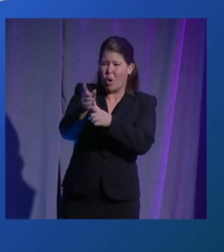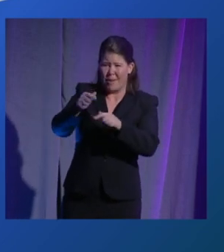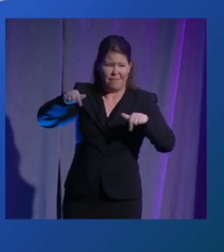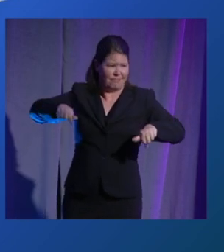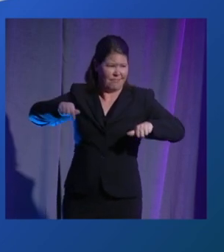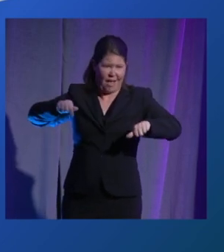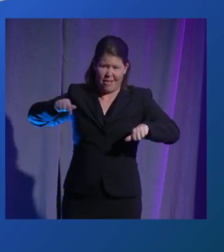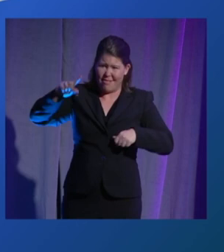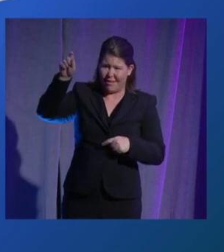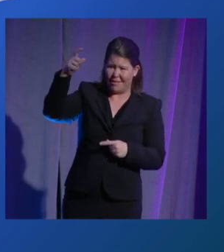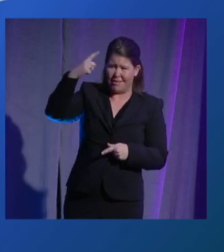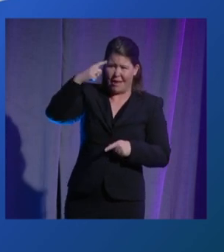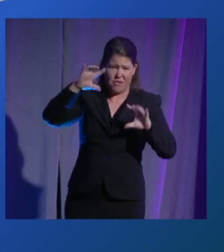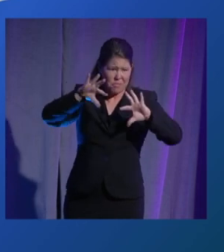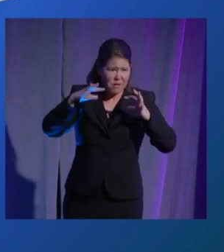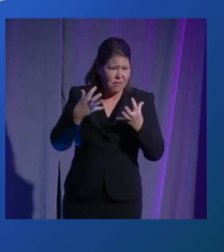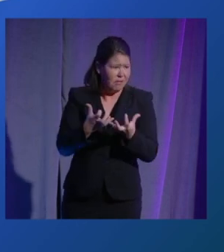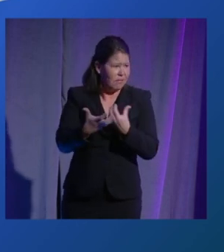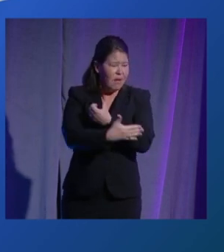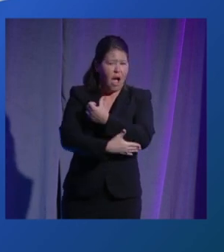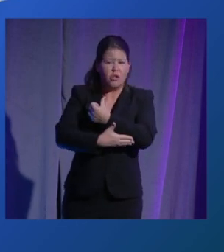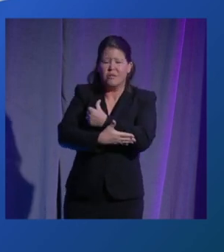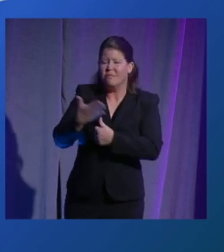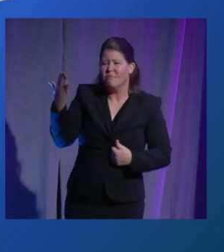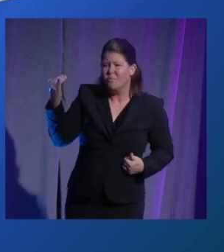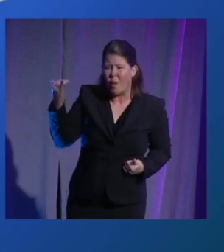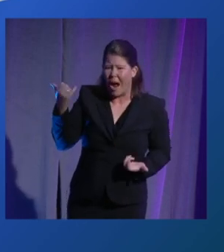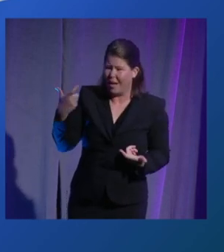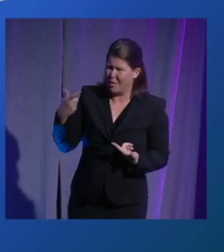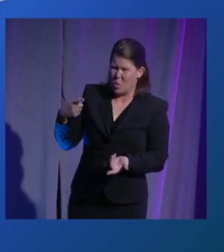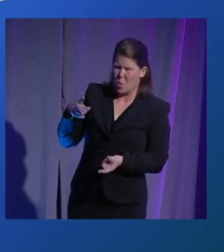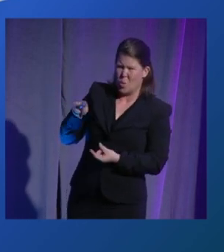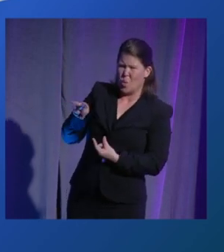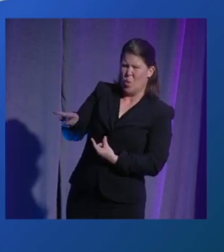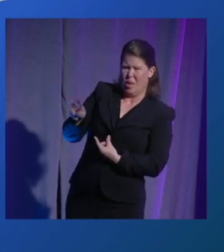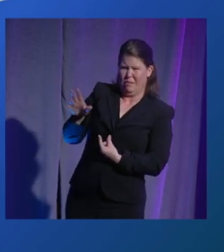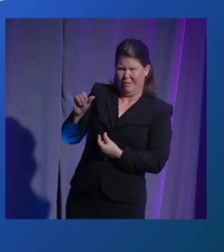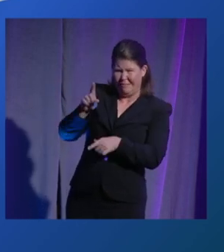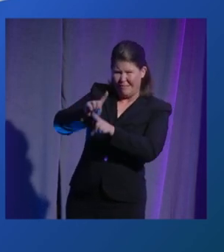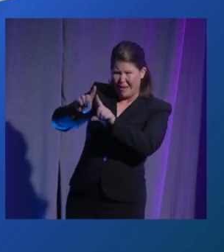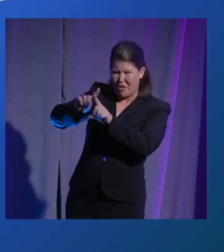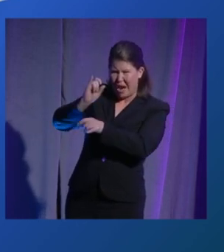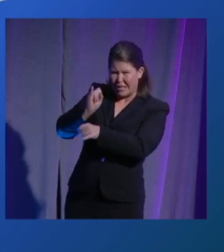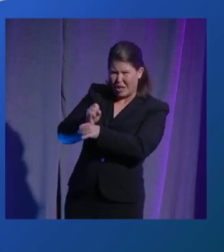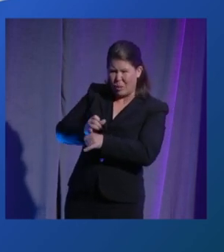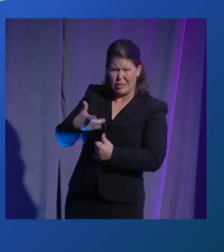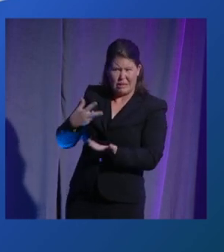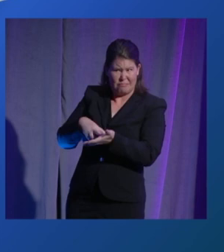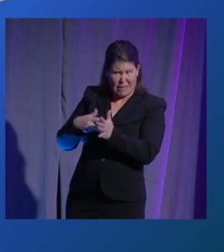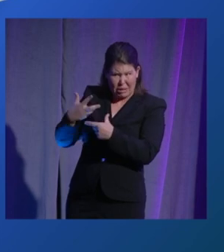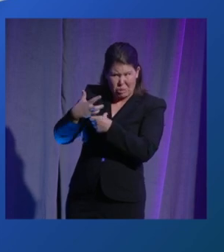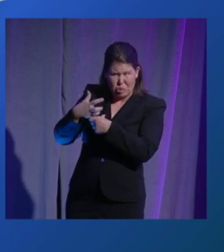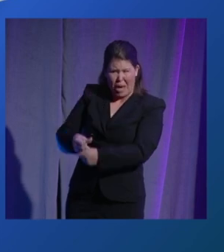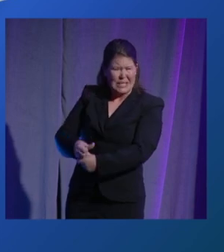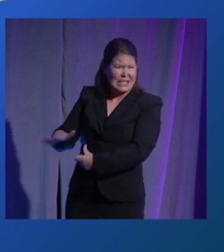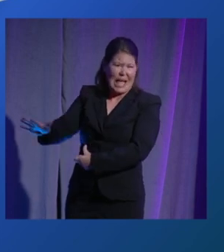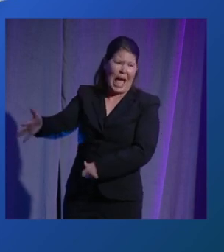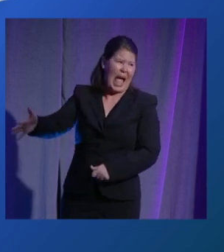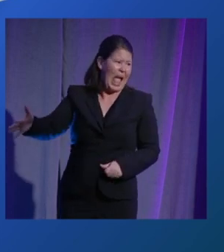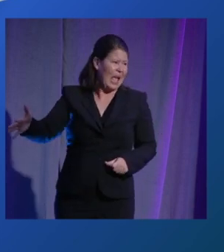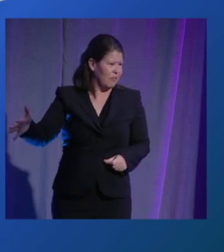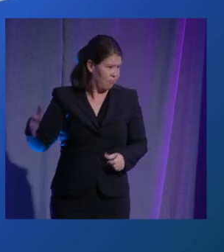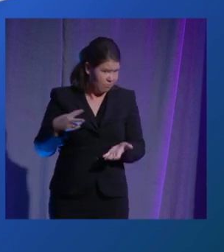institutions and so I think for technology we really have a grave responsibility to make sure people understand understand the technology what the risks